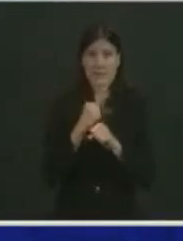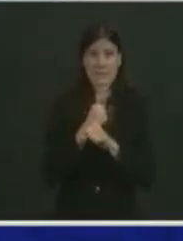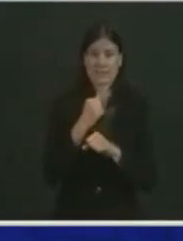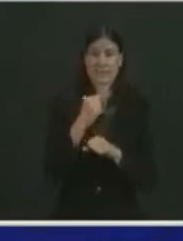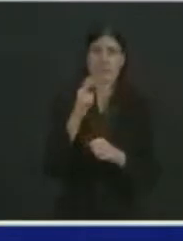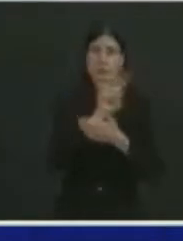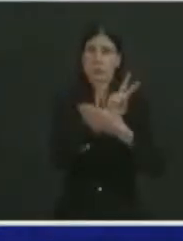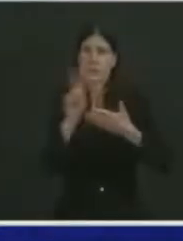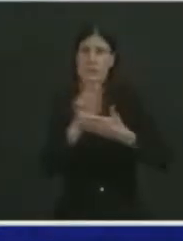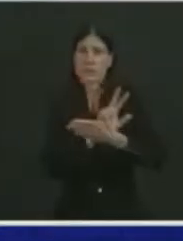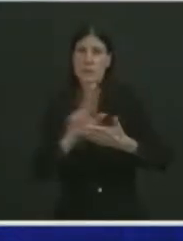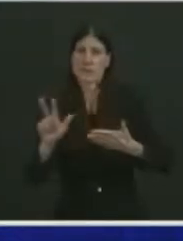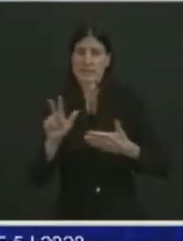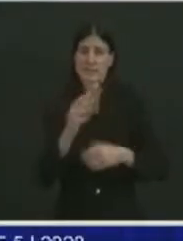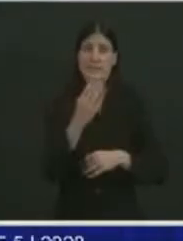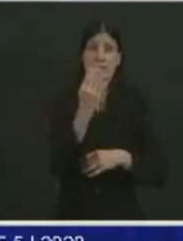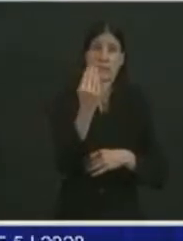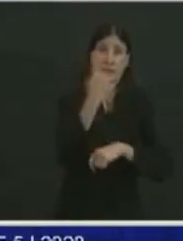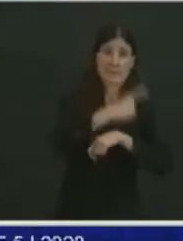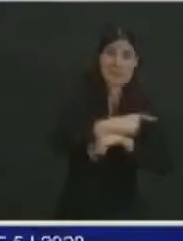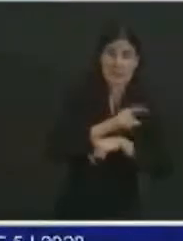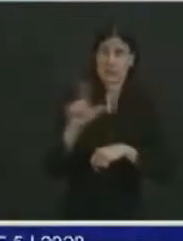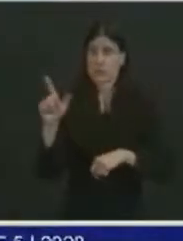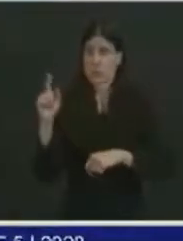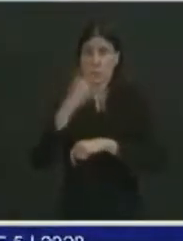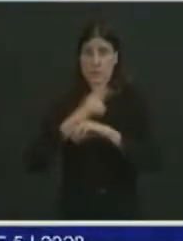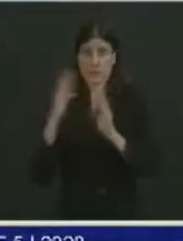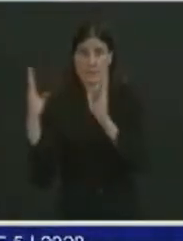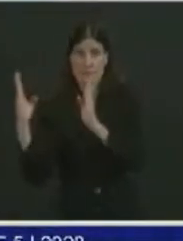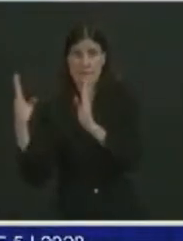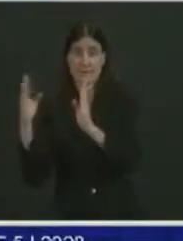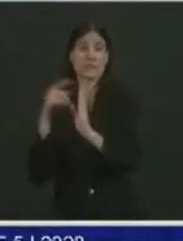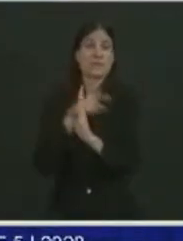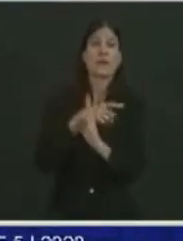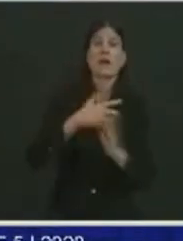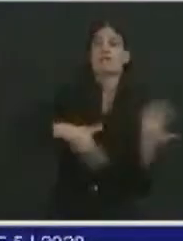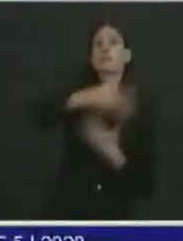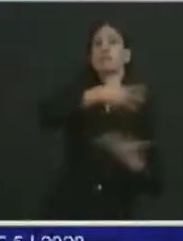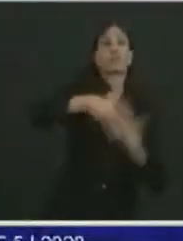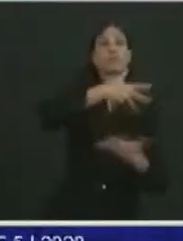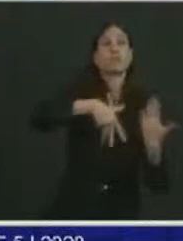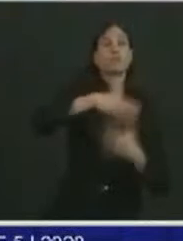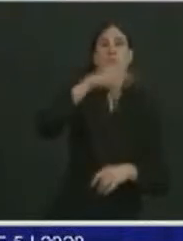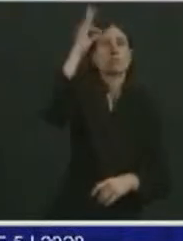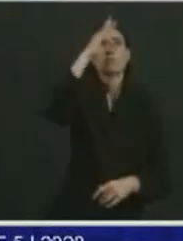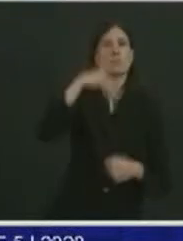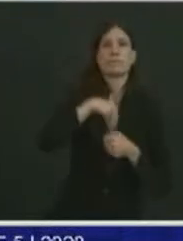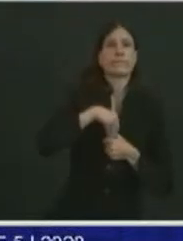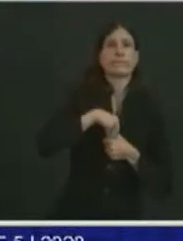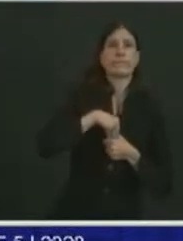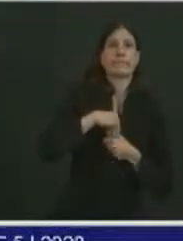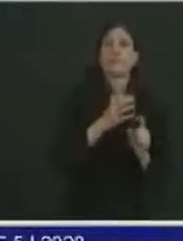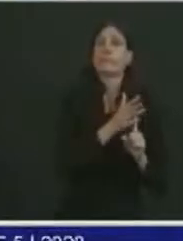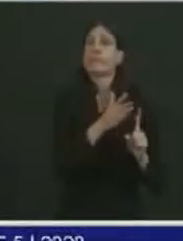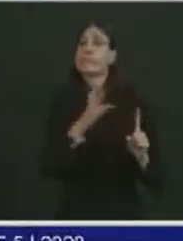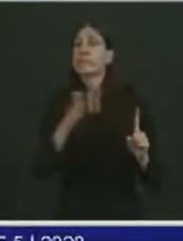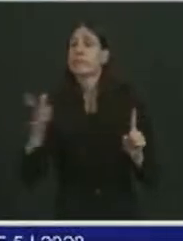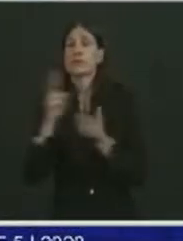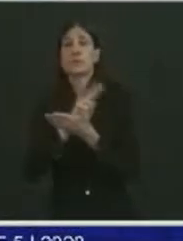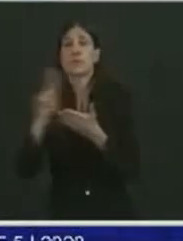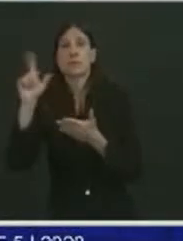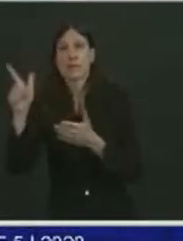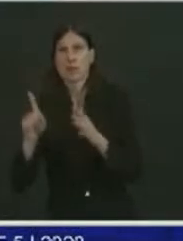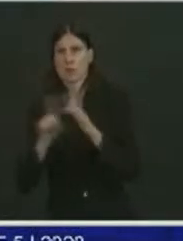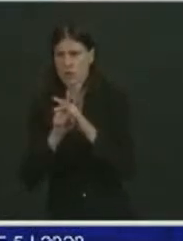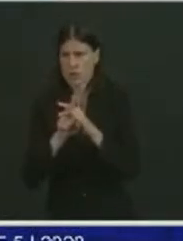of increase. It's also why the governor, when the governor mentioned the quarantine order that was explained earlier today,